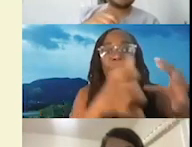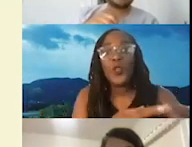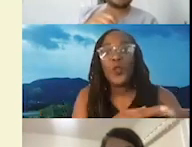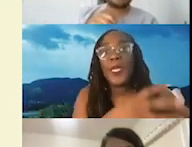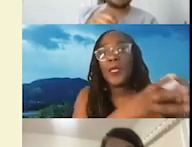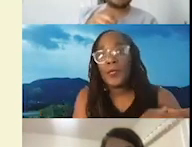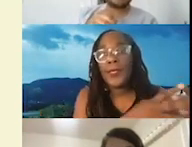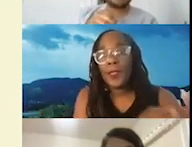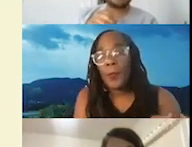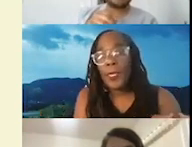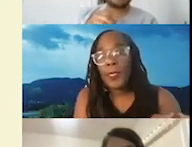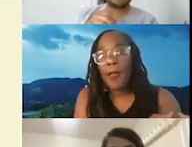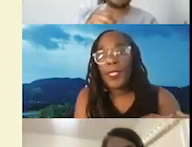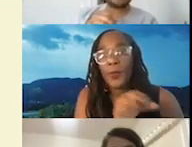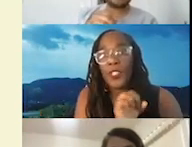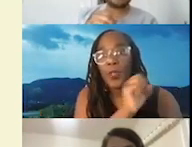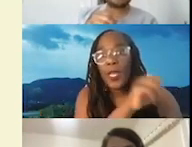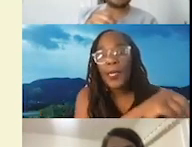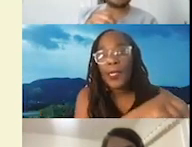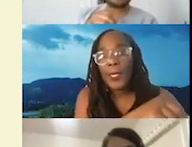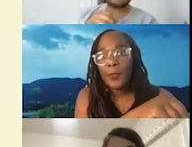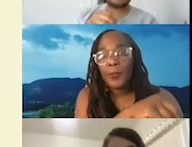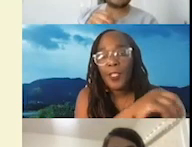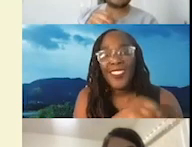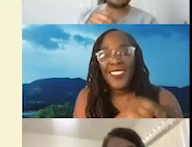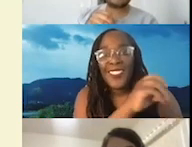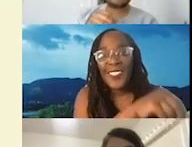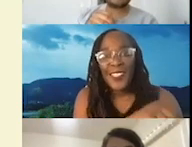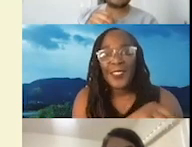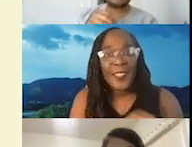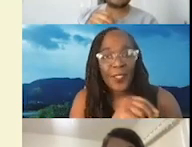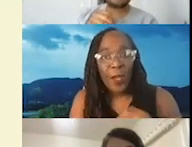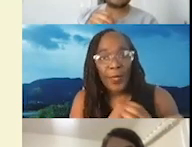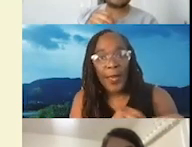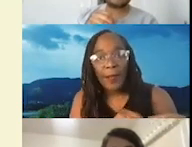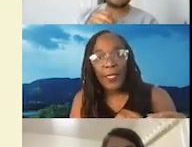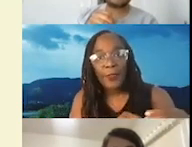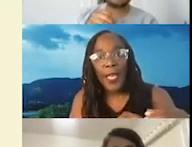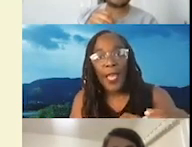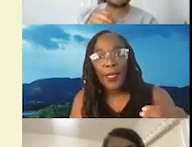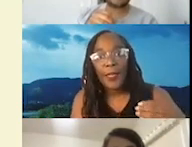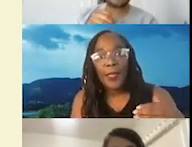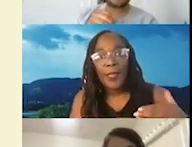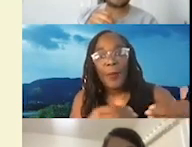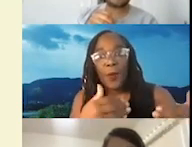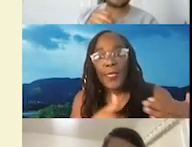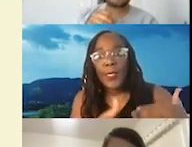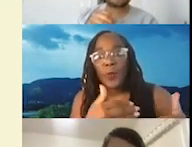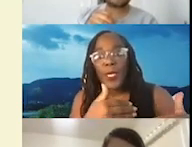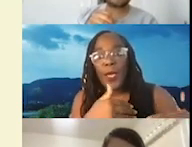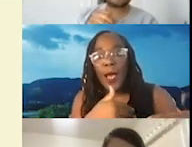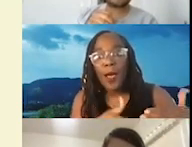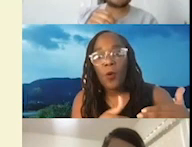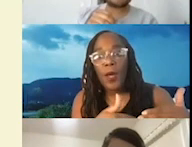still assuming that there's a dominant narrative and we're just gonna add a little bit of seasoning to this dominant narrative. And my question